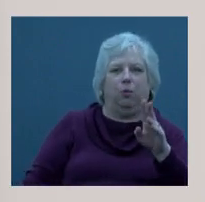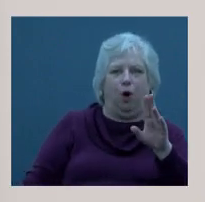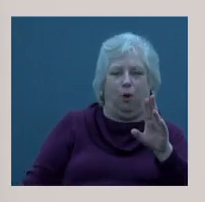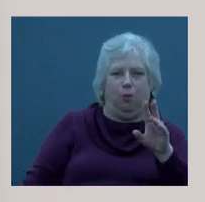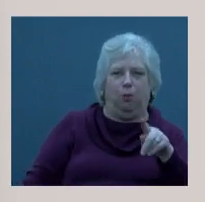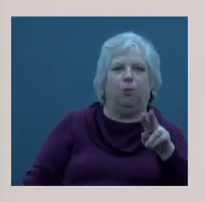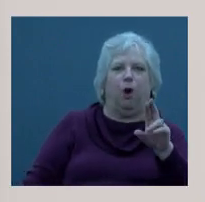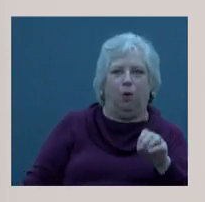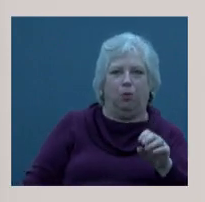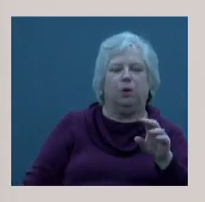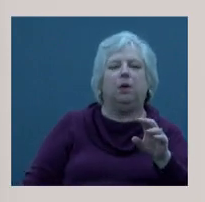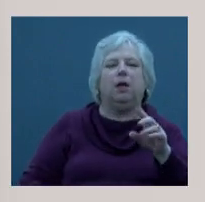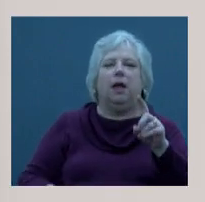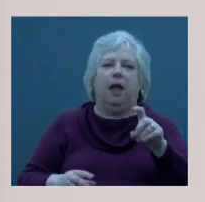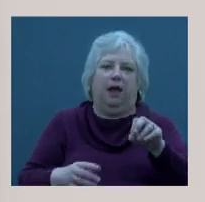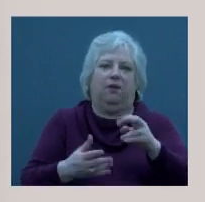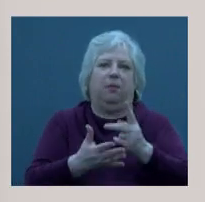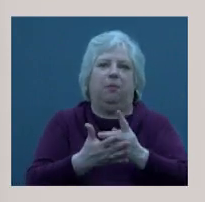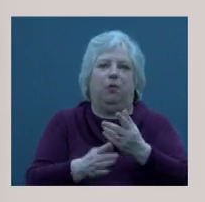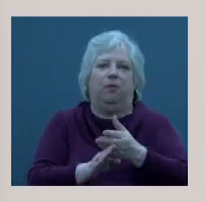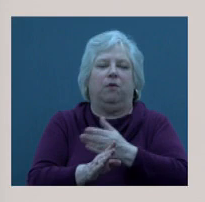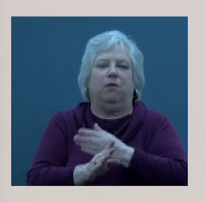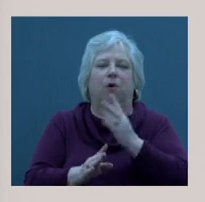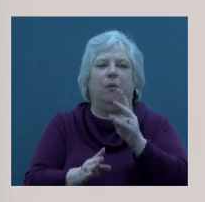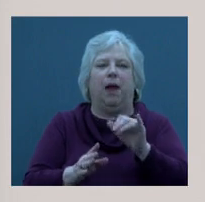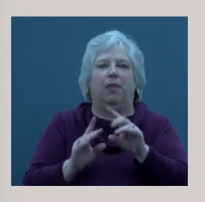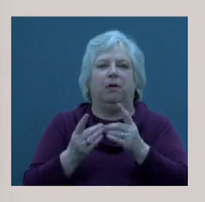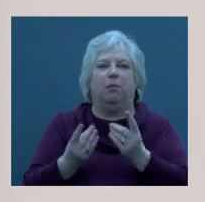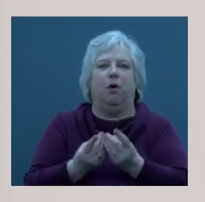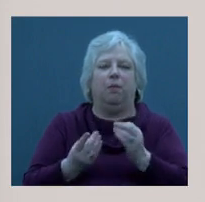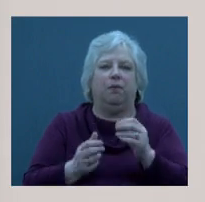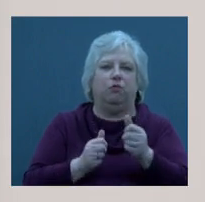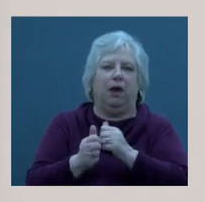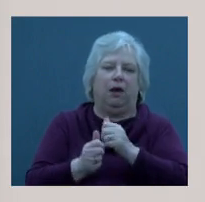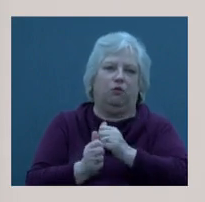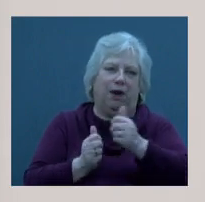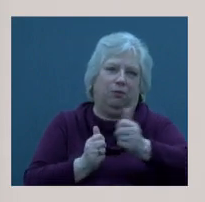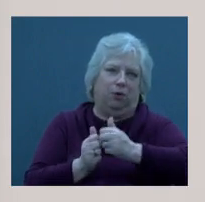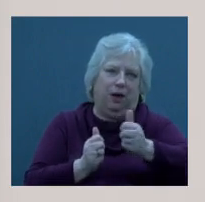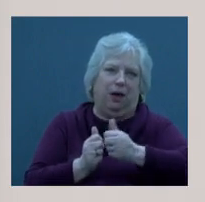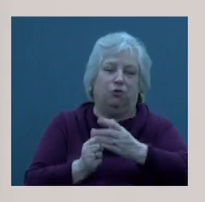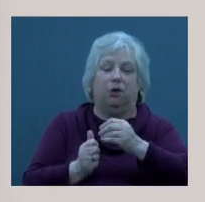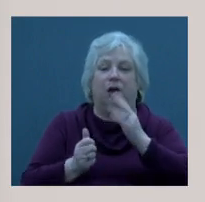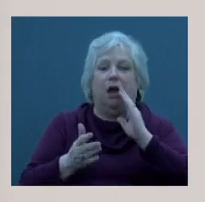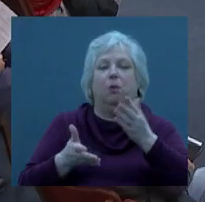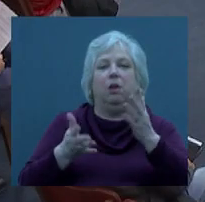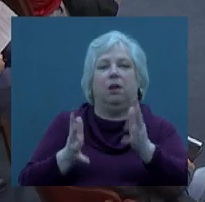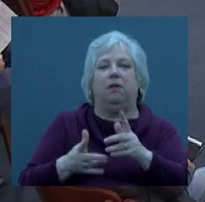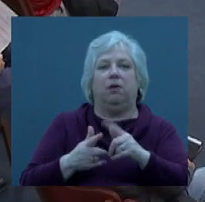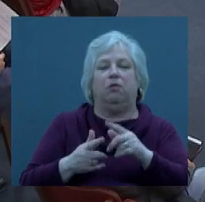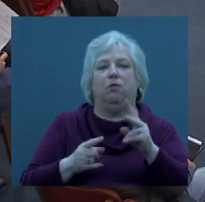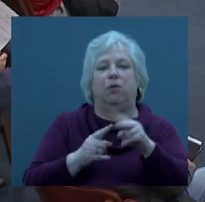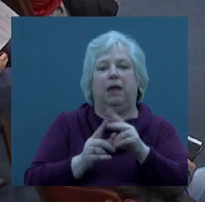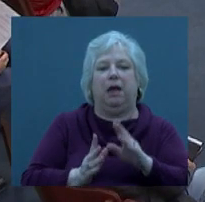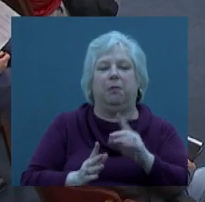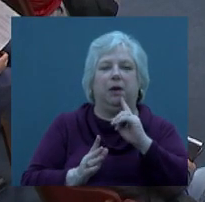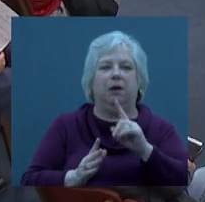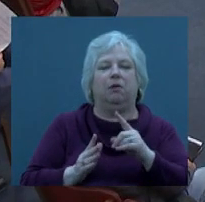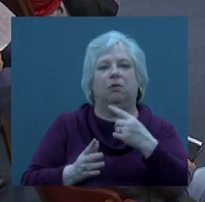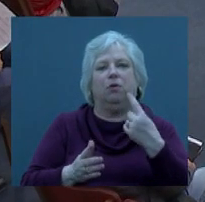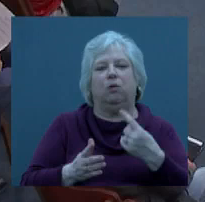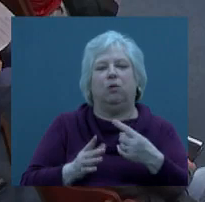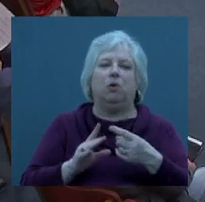the Department of Transportation on this, and I will leave it to the applicant to bring up the discussions that they've had with